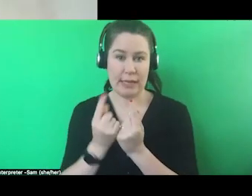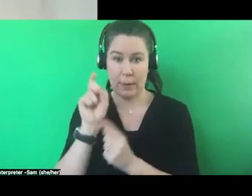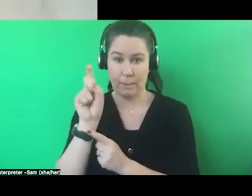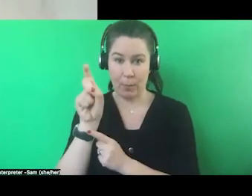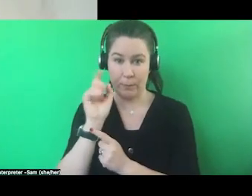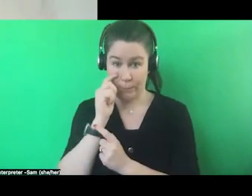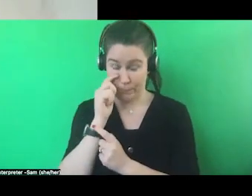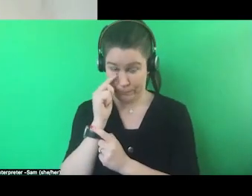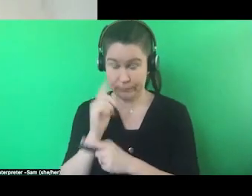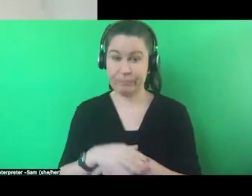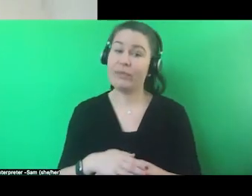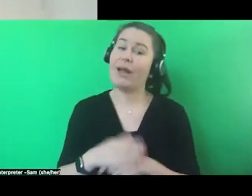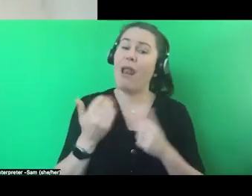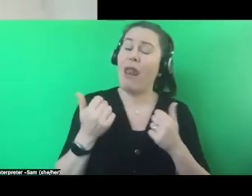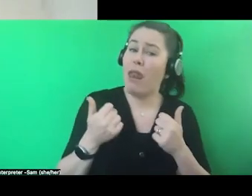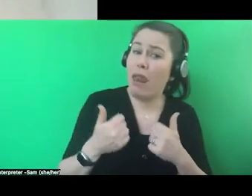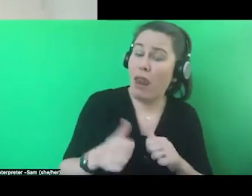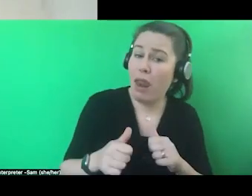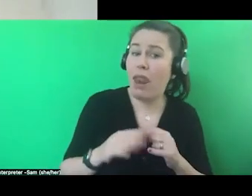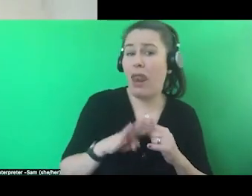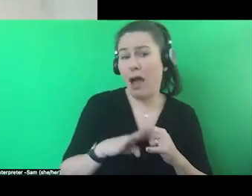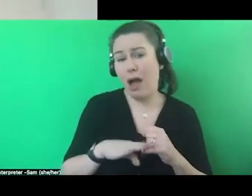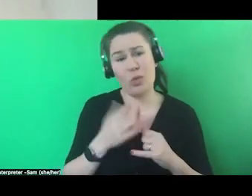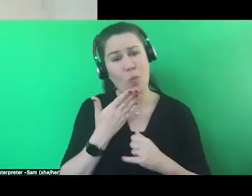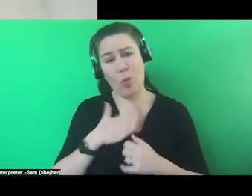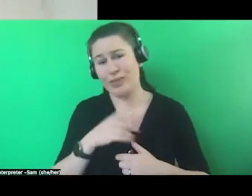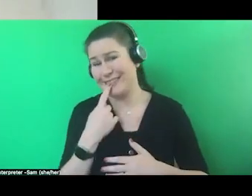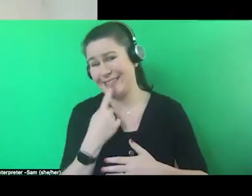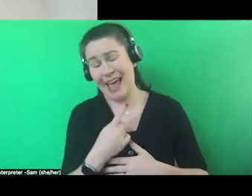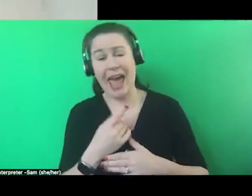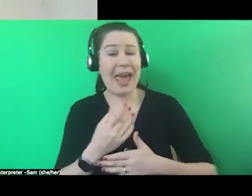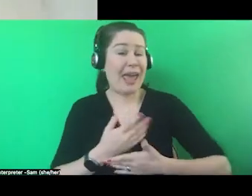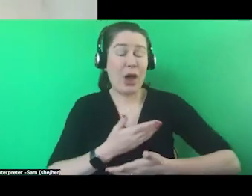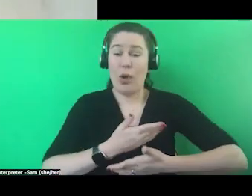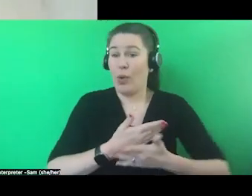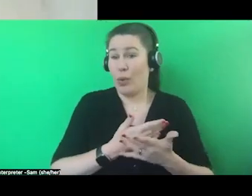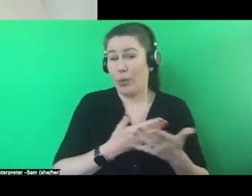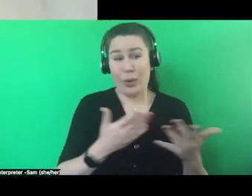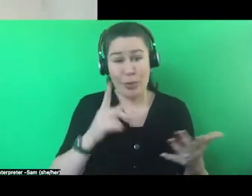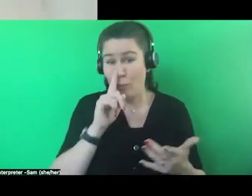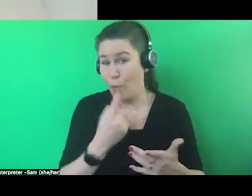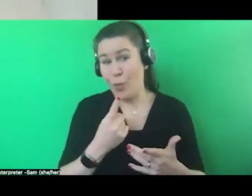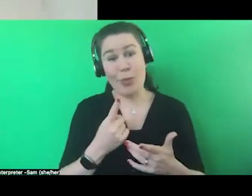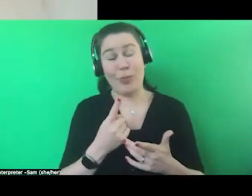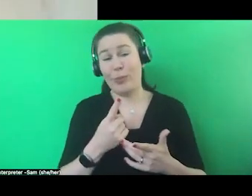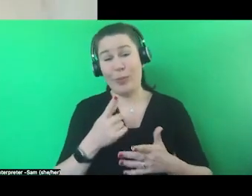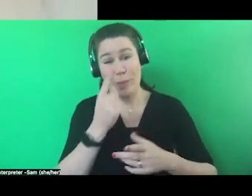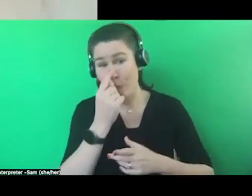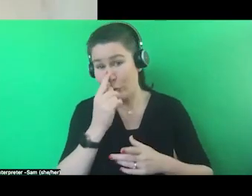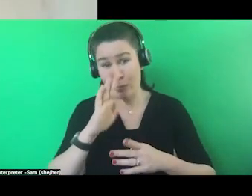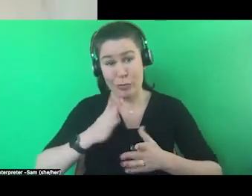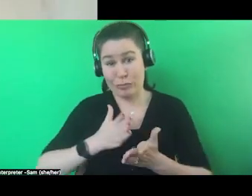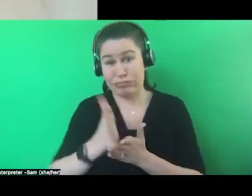Finally, I want to say that, of course, none of this would be possible without the generous support of the project